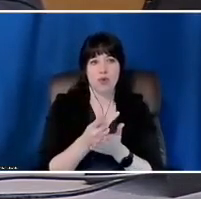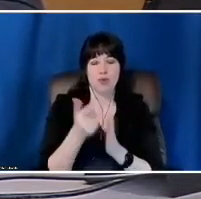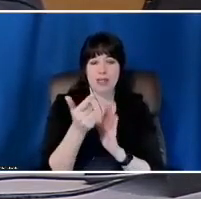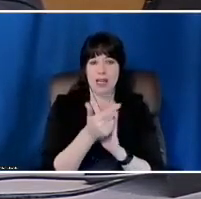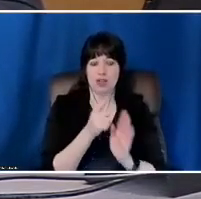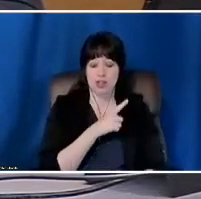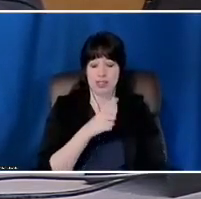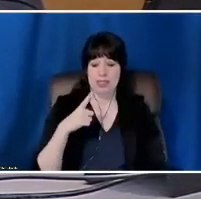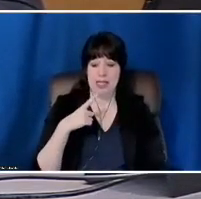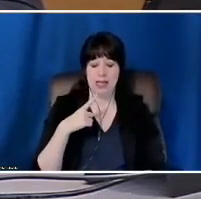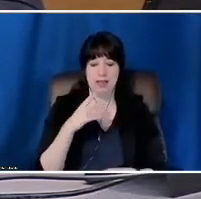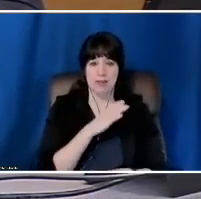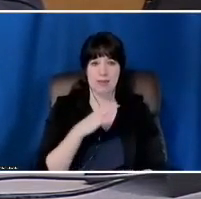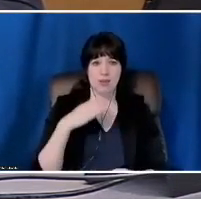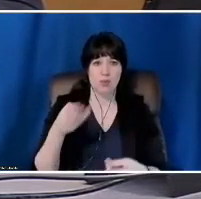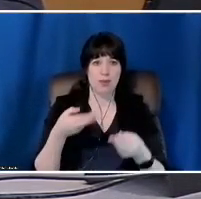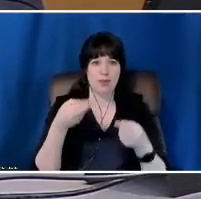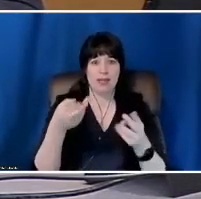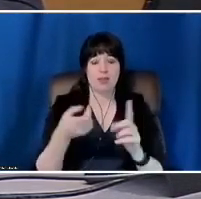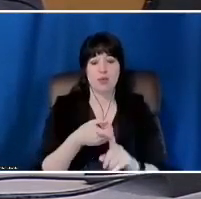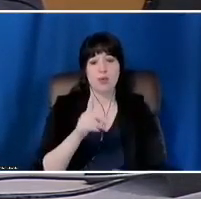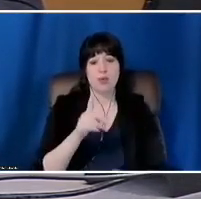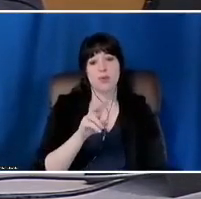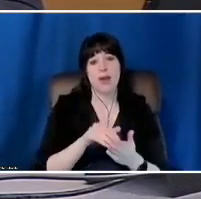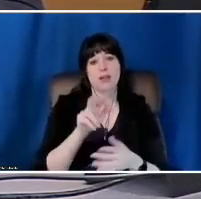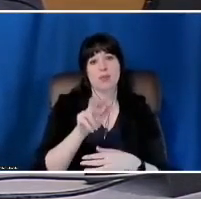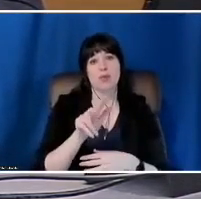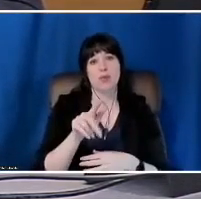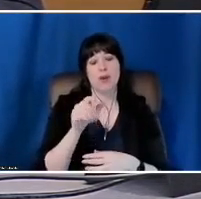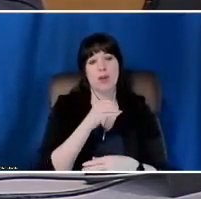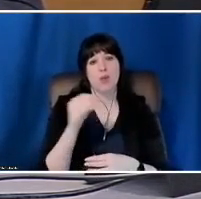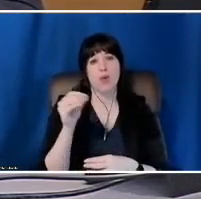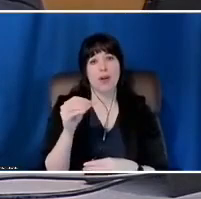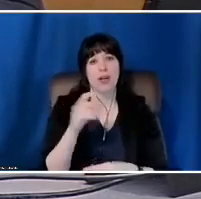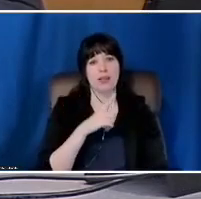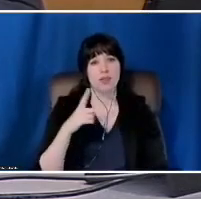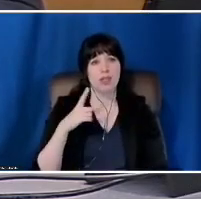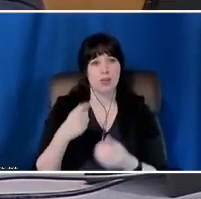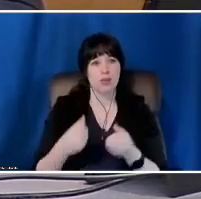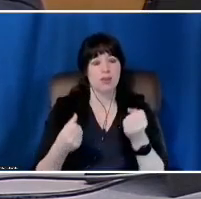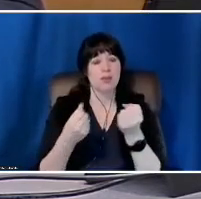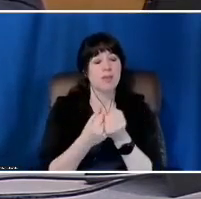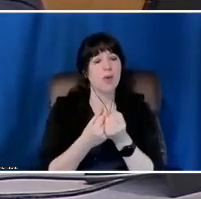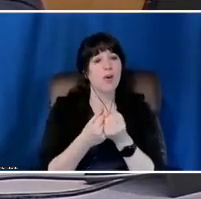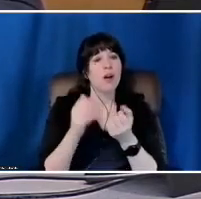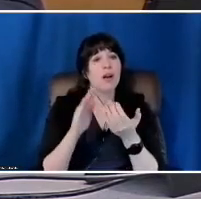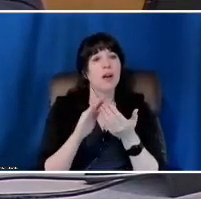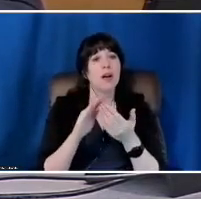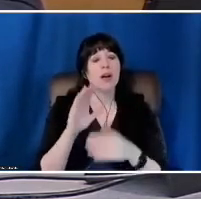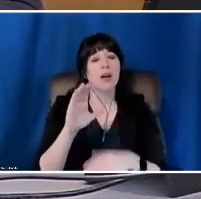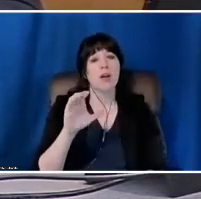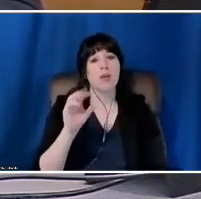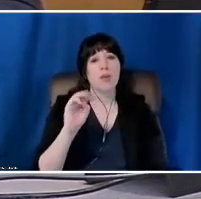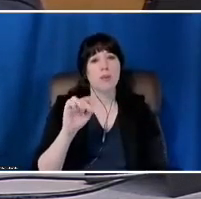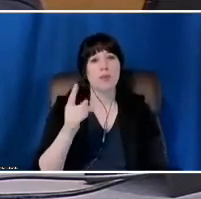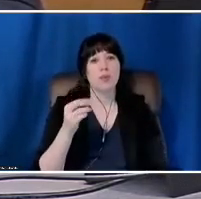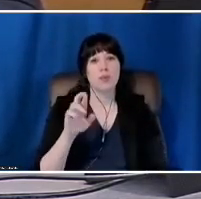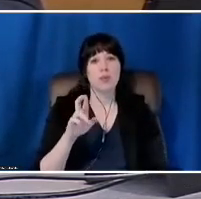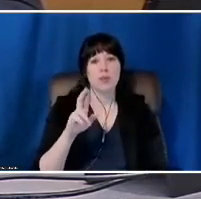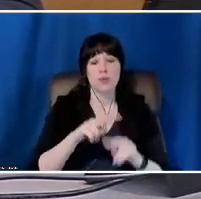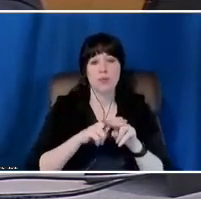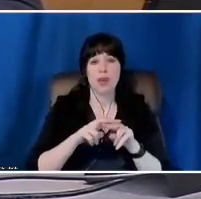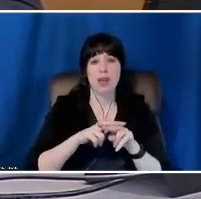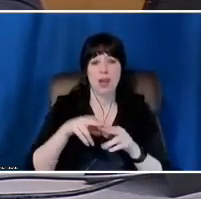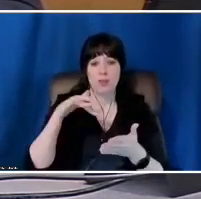the 2023 Oregon Legislature to support commuter rail service, commuter rail study proposal to extend TriMet's